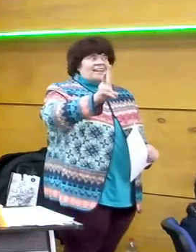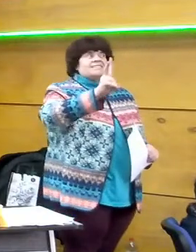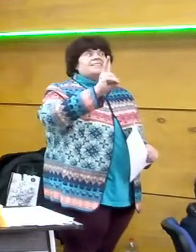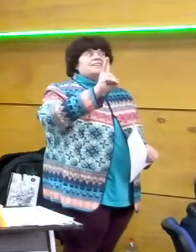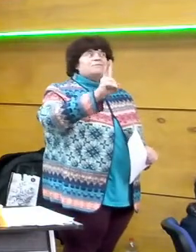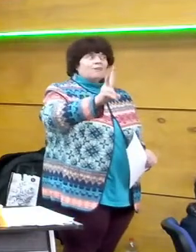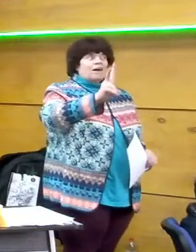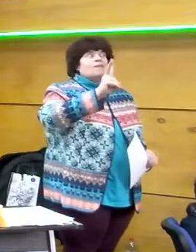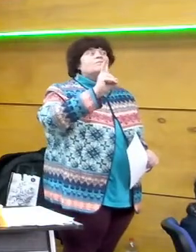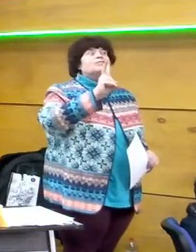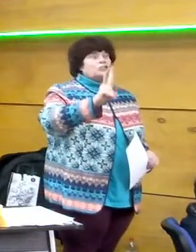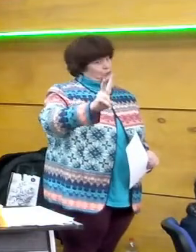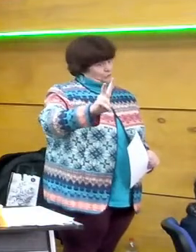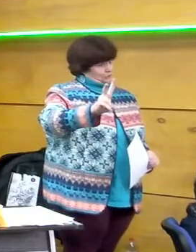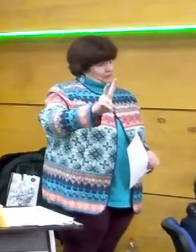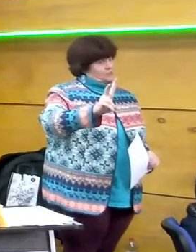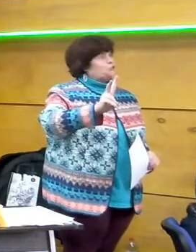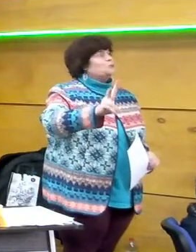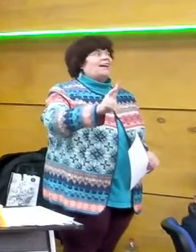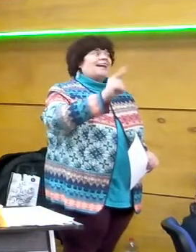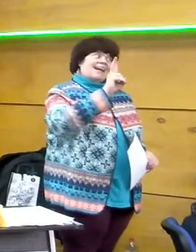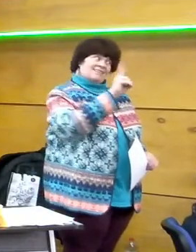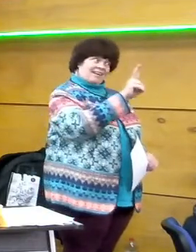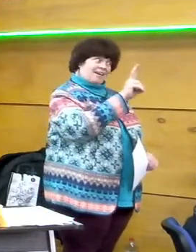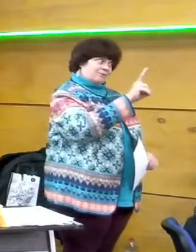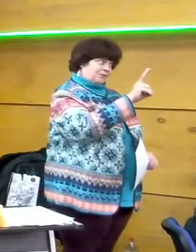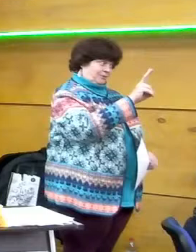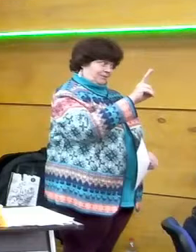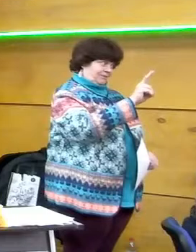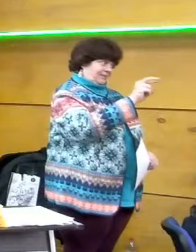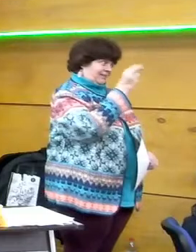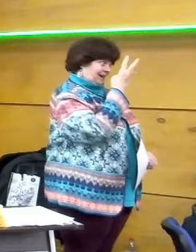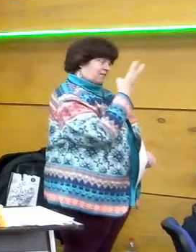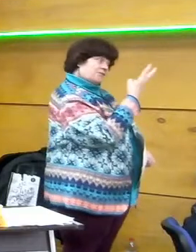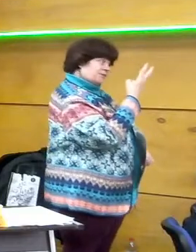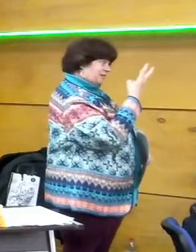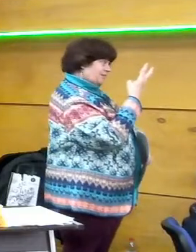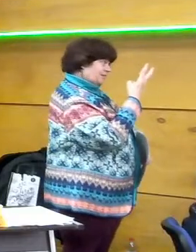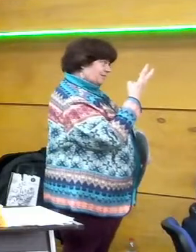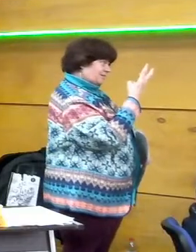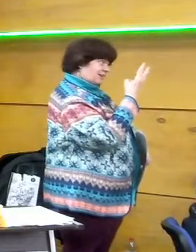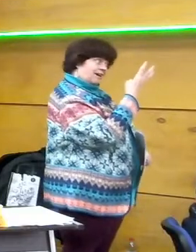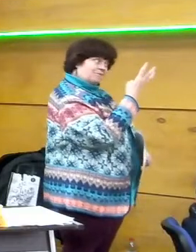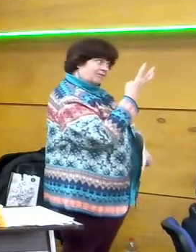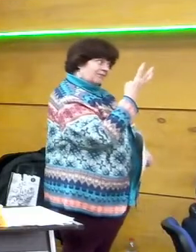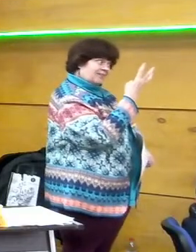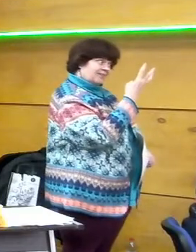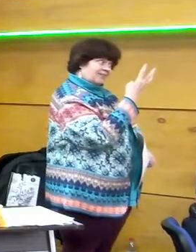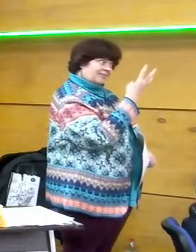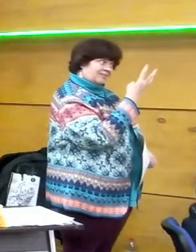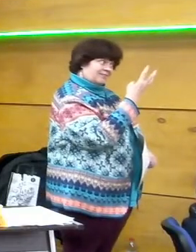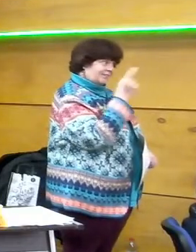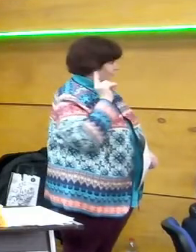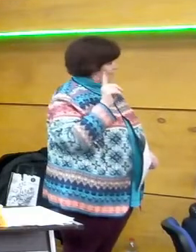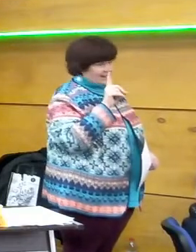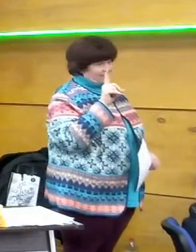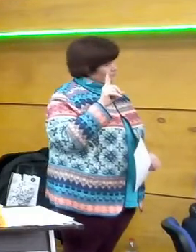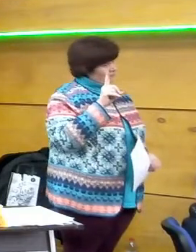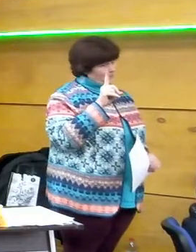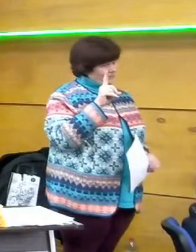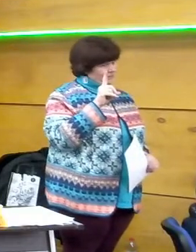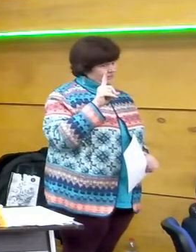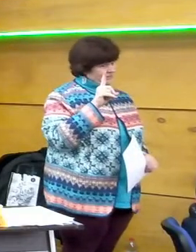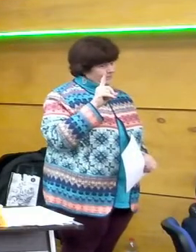It has to involve two. A duet has to have two. Not three, not four,